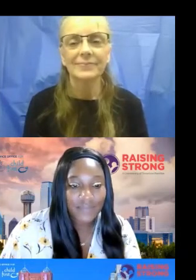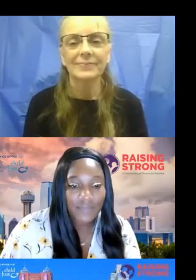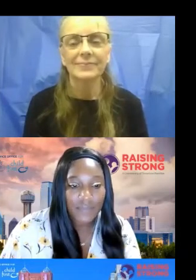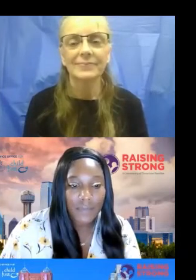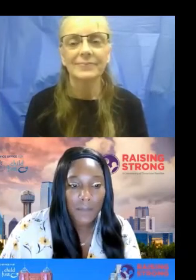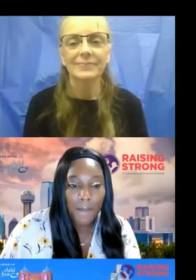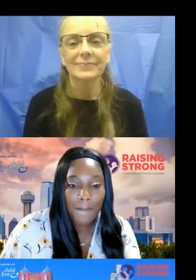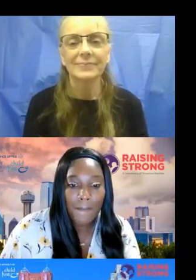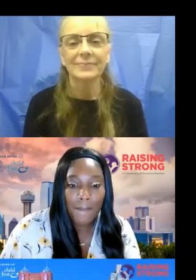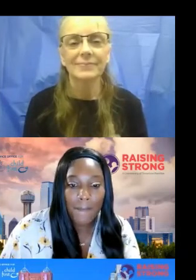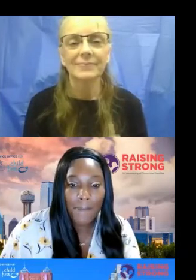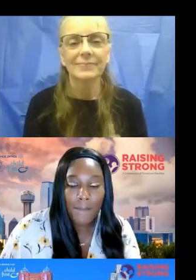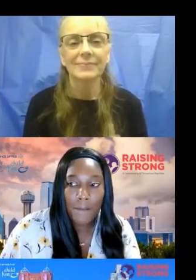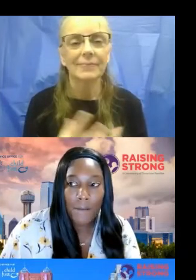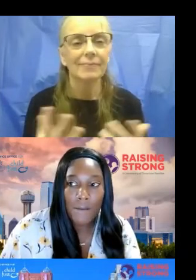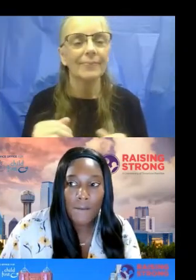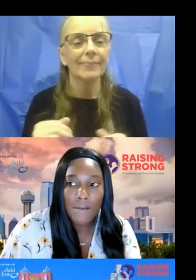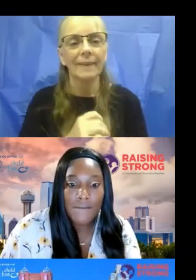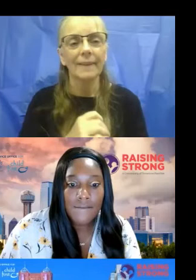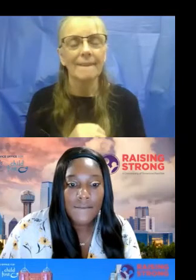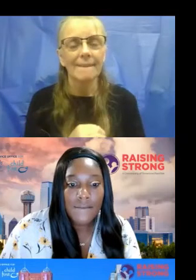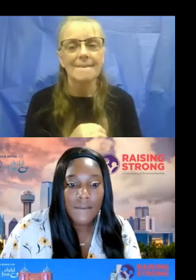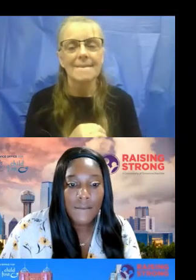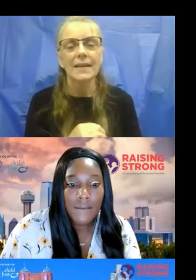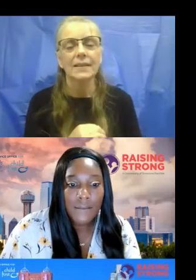There was